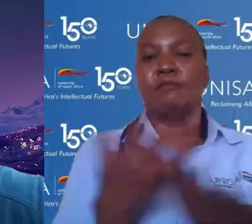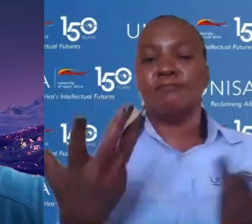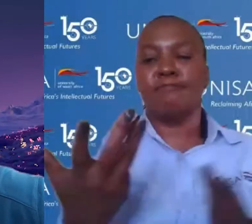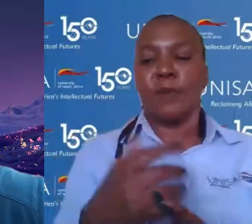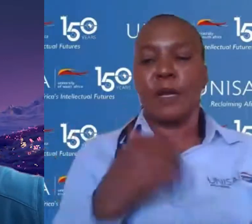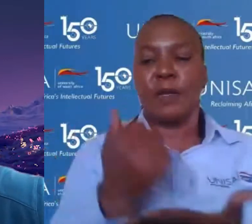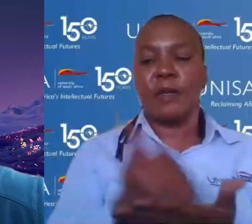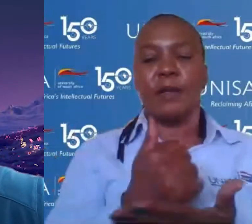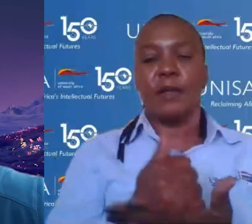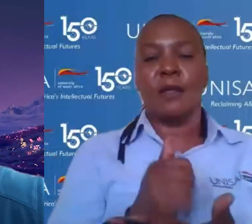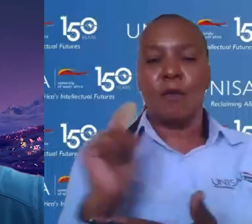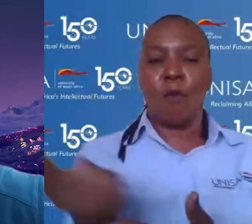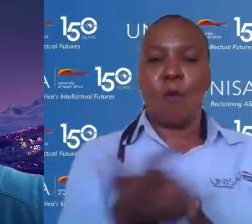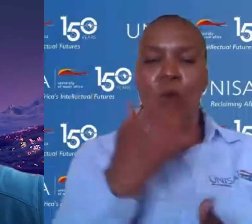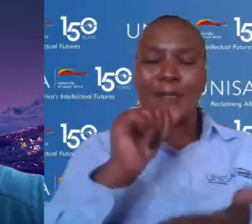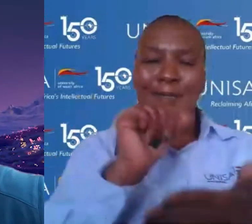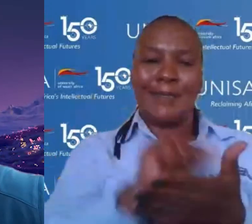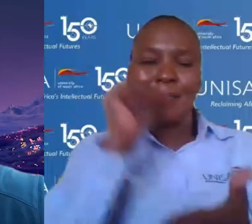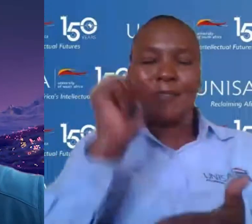my 16 modules?